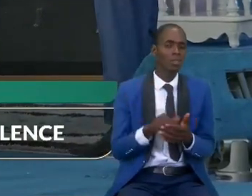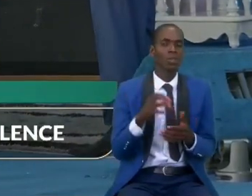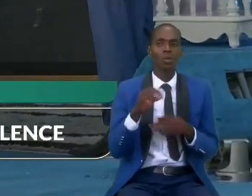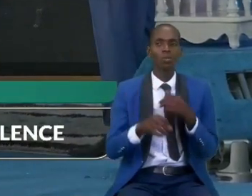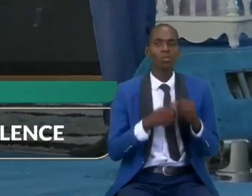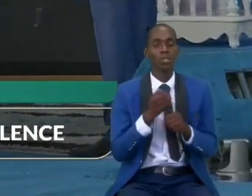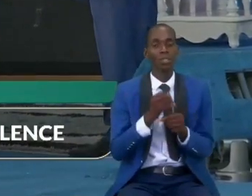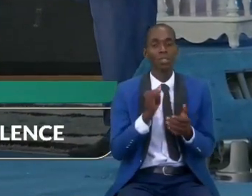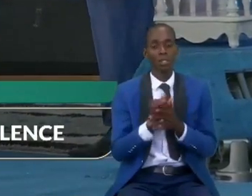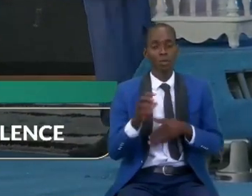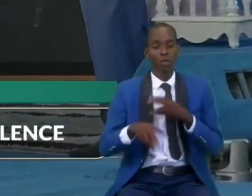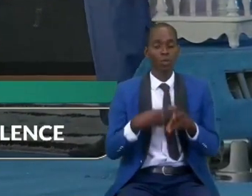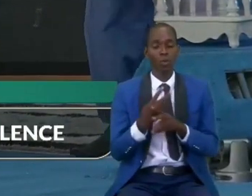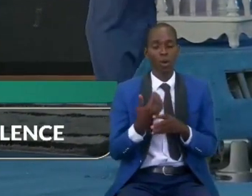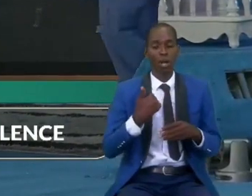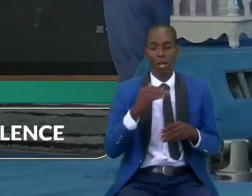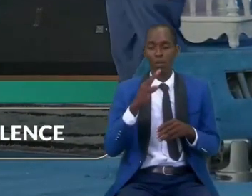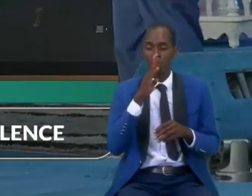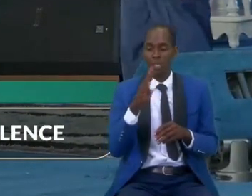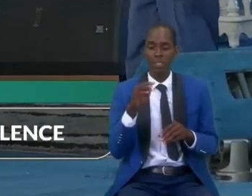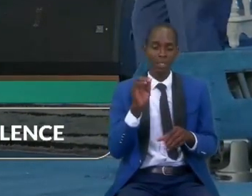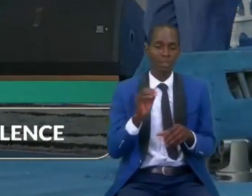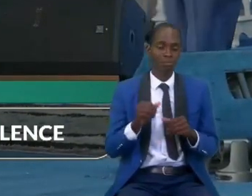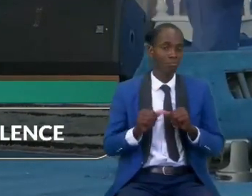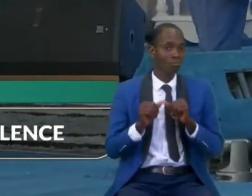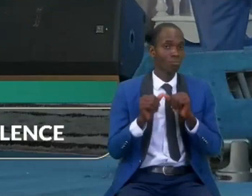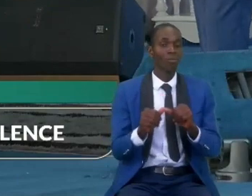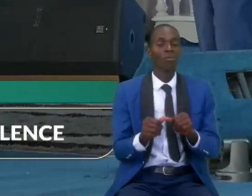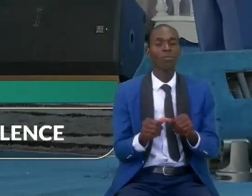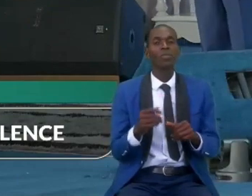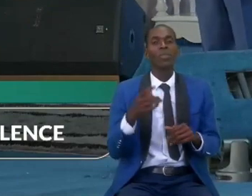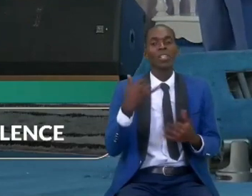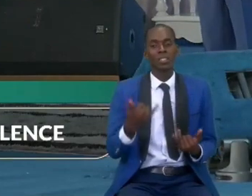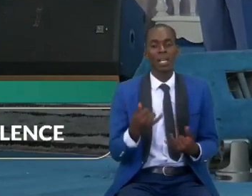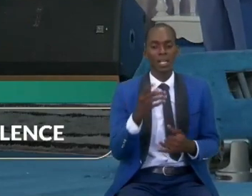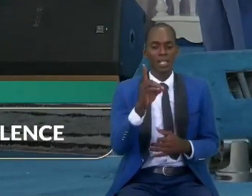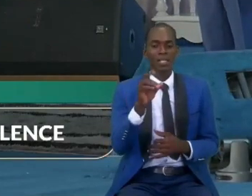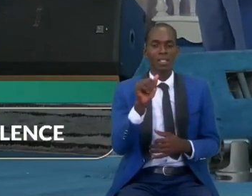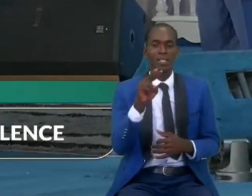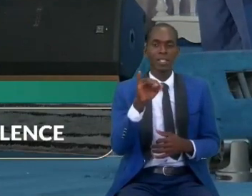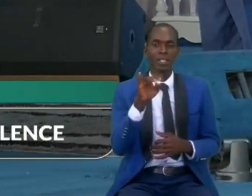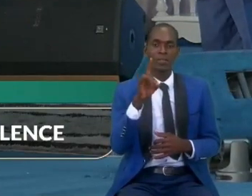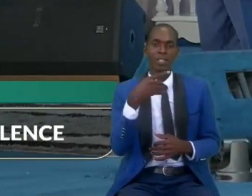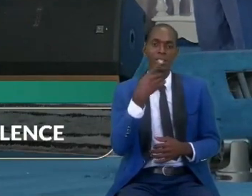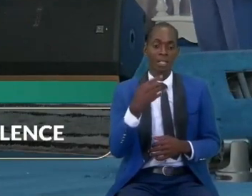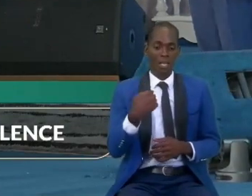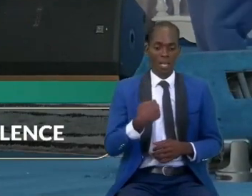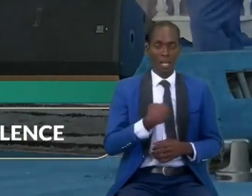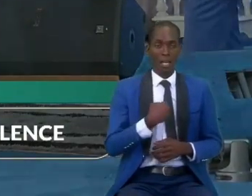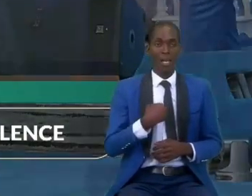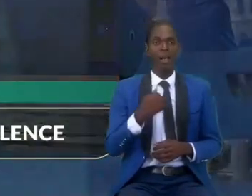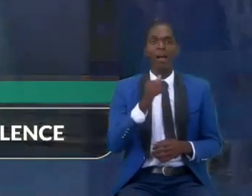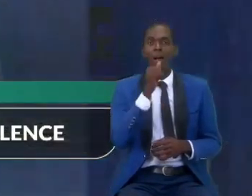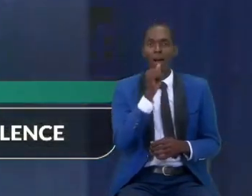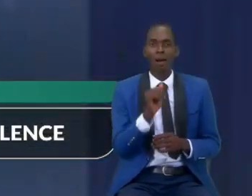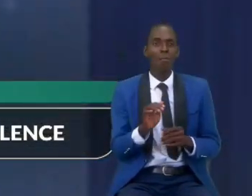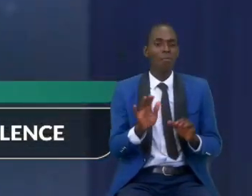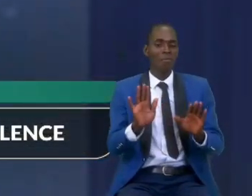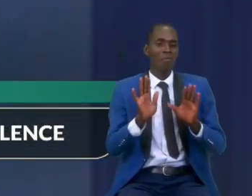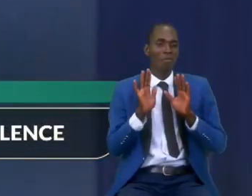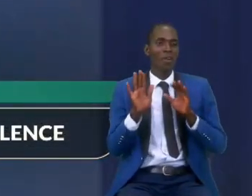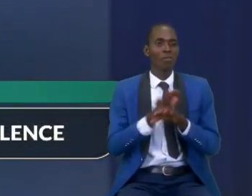for I am fearfully and wonderfully made. Marvelous at thy